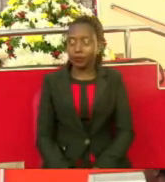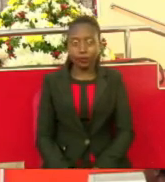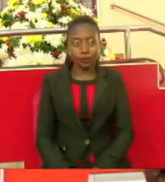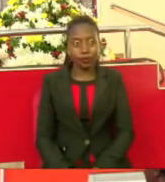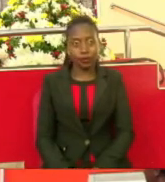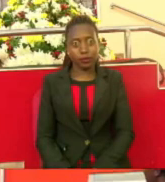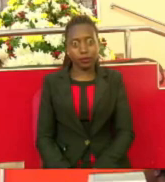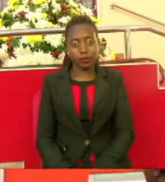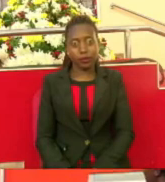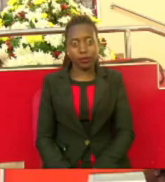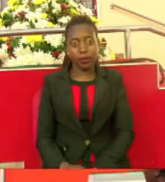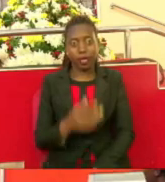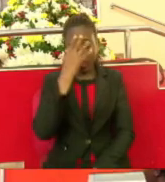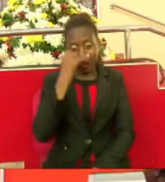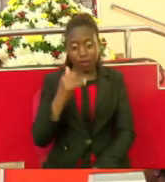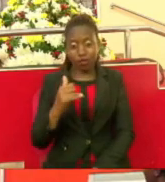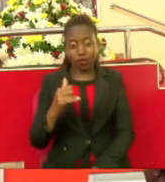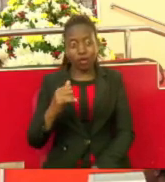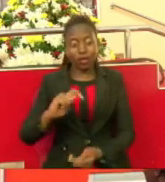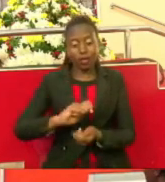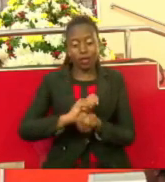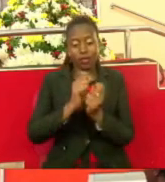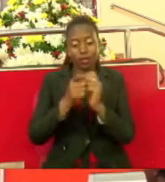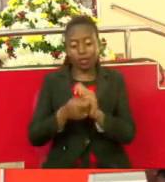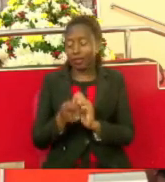And that's why my interpreter has his child, their children